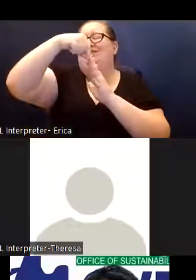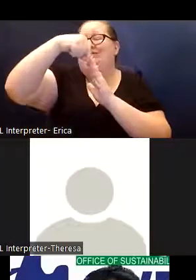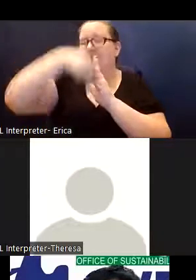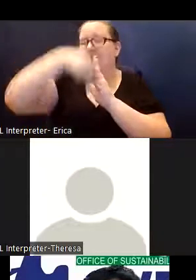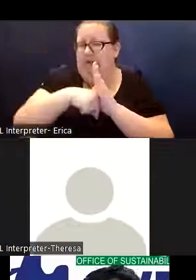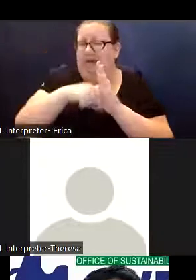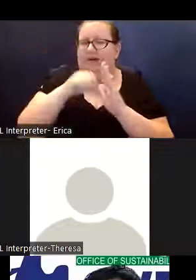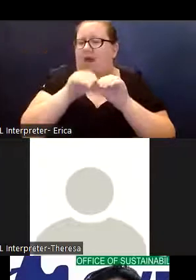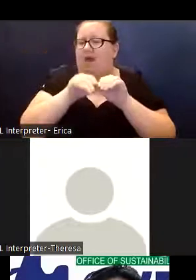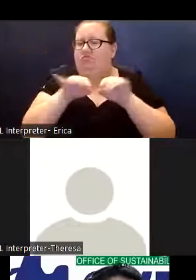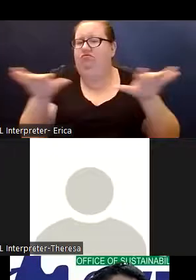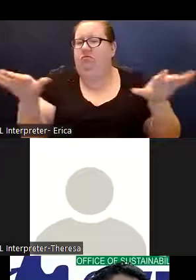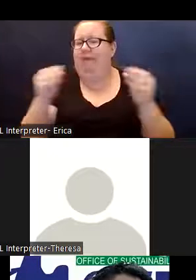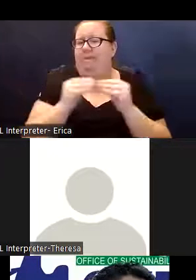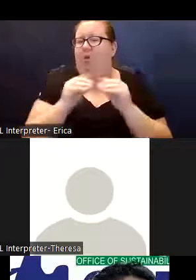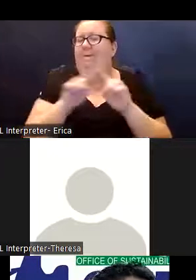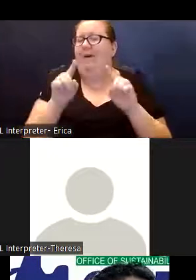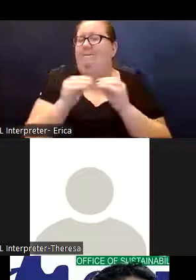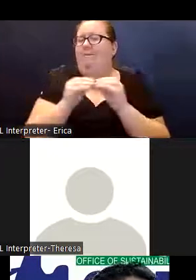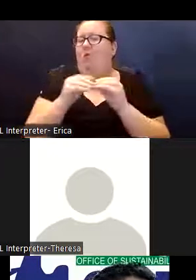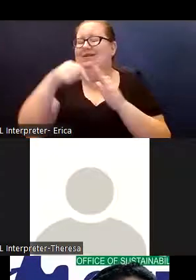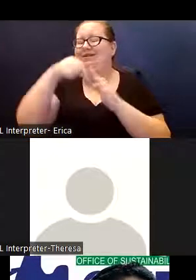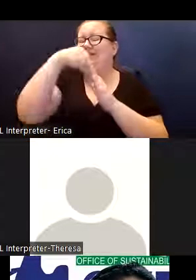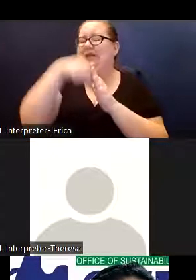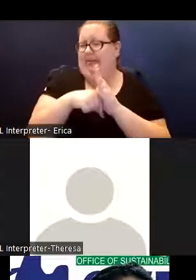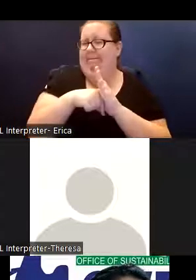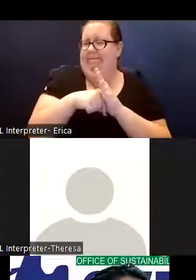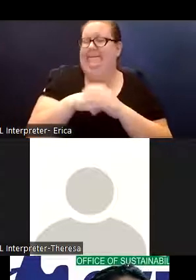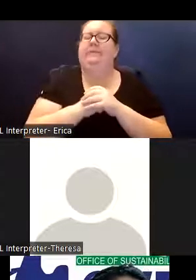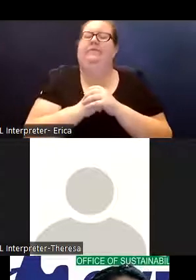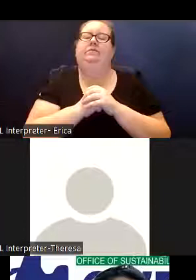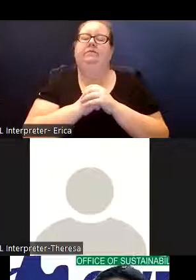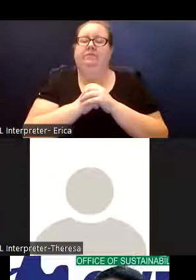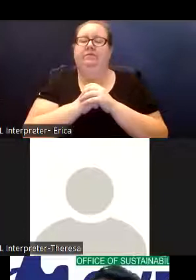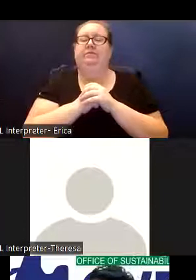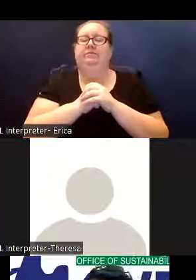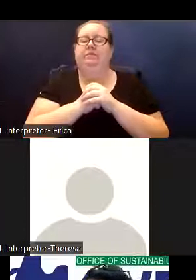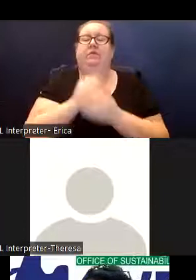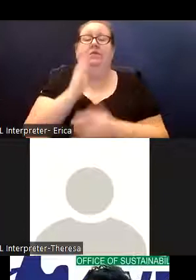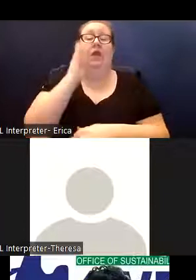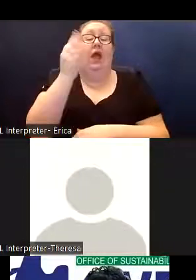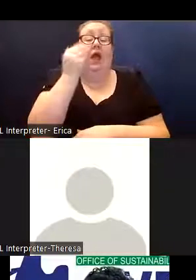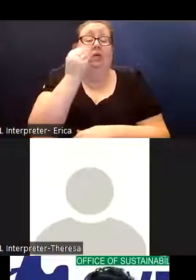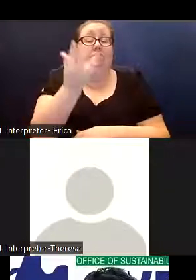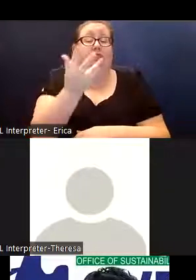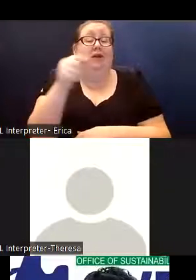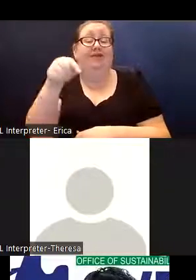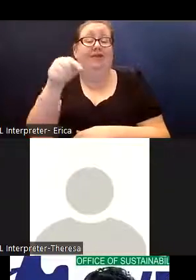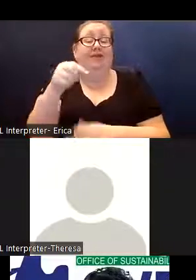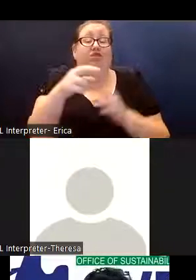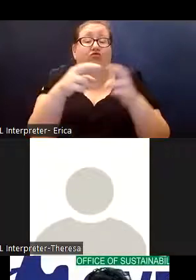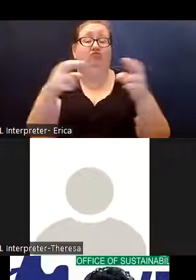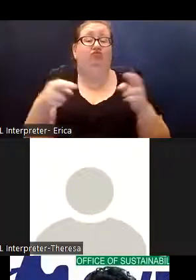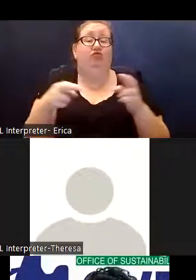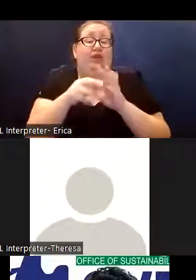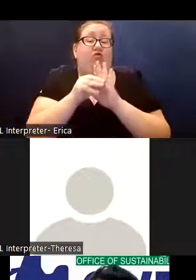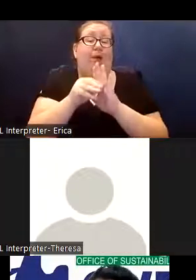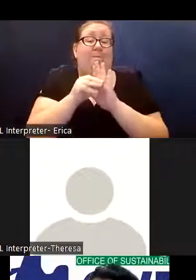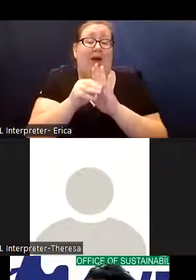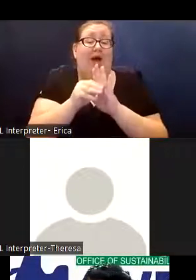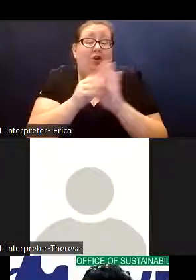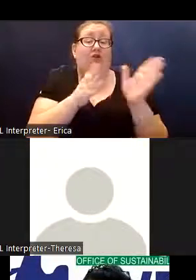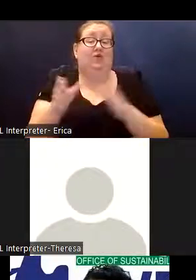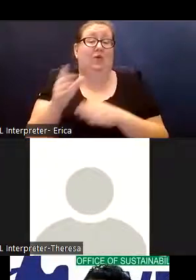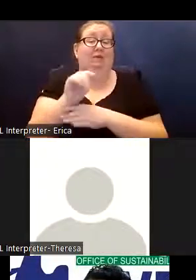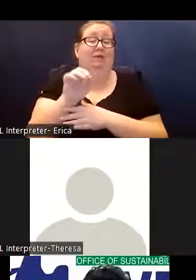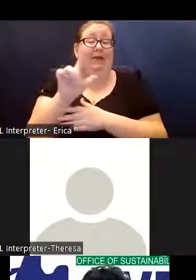is different in other parts of the region. I will say that this is a regional model that's a planning tool, so it